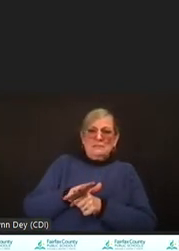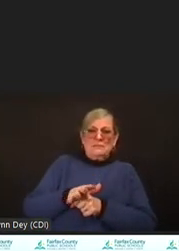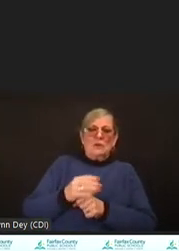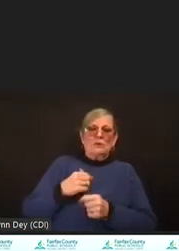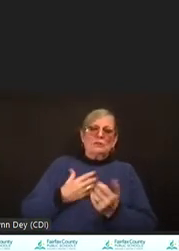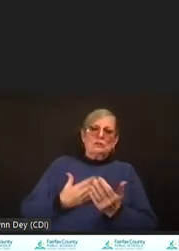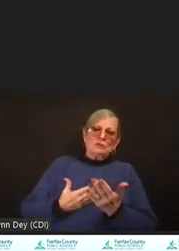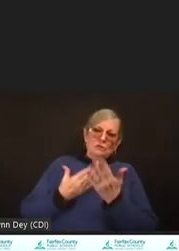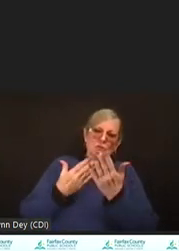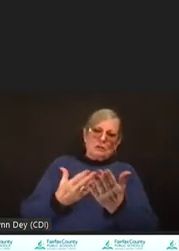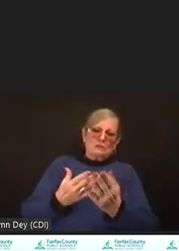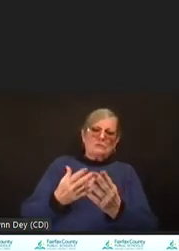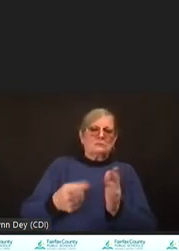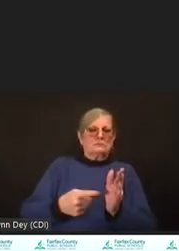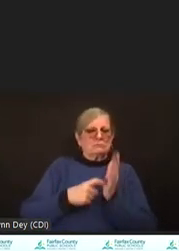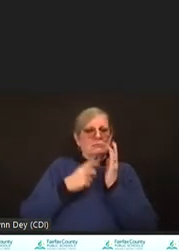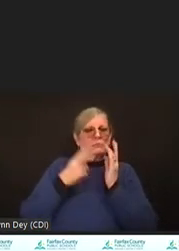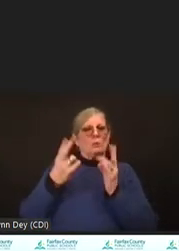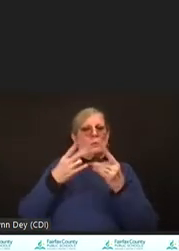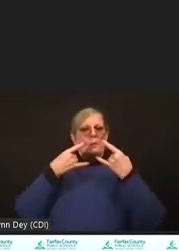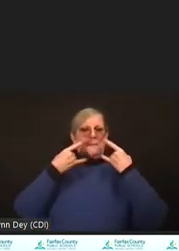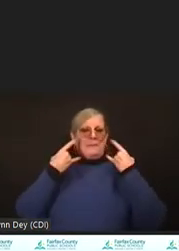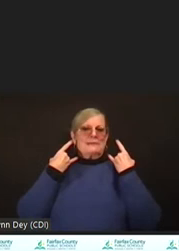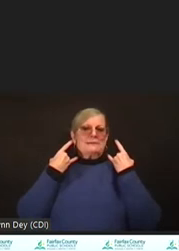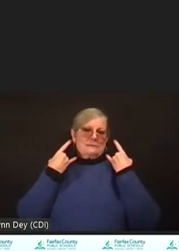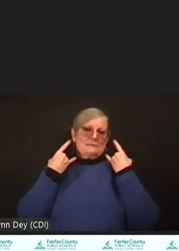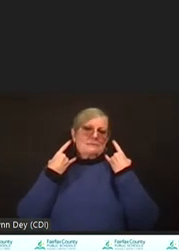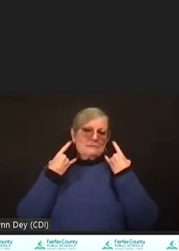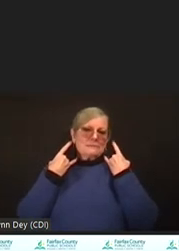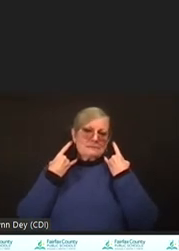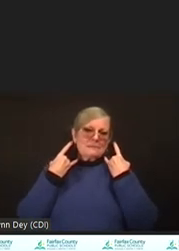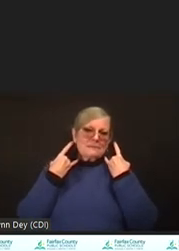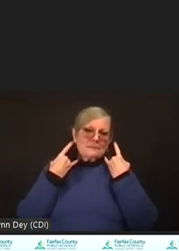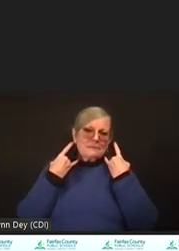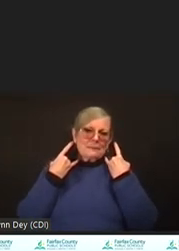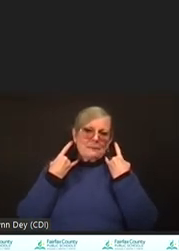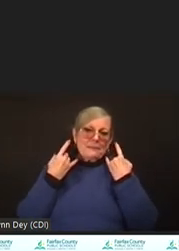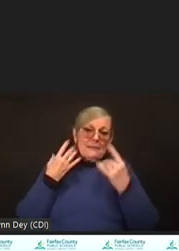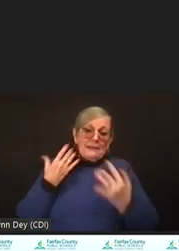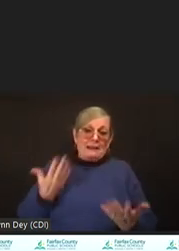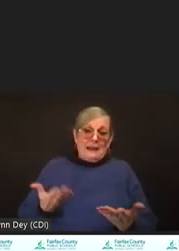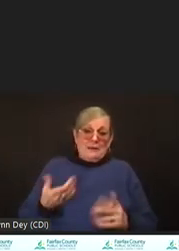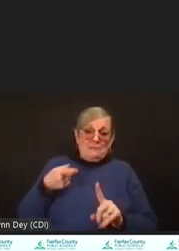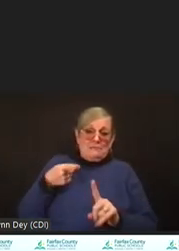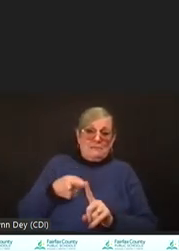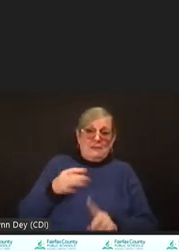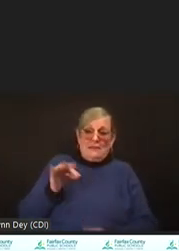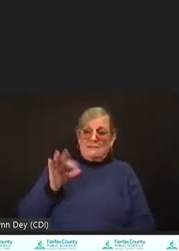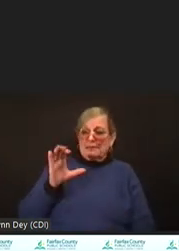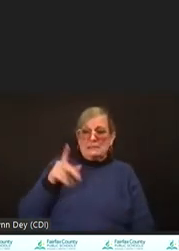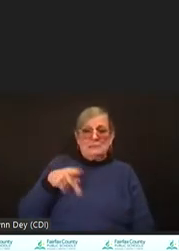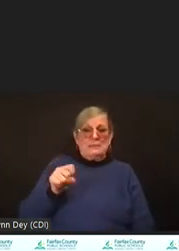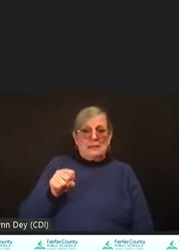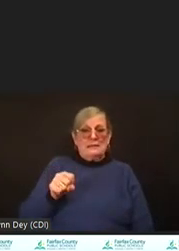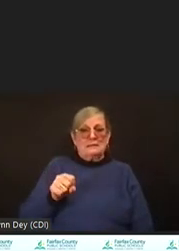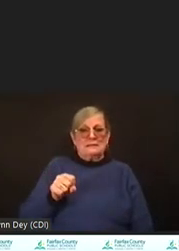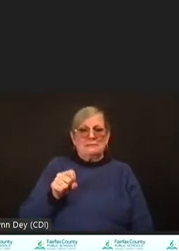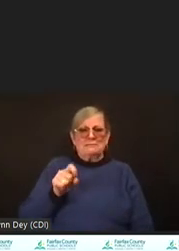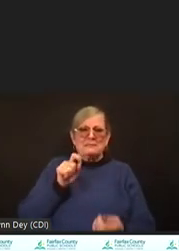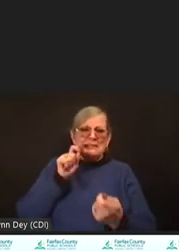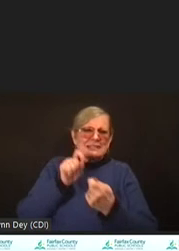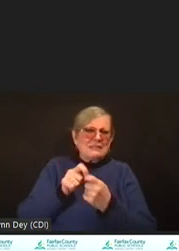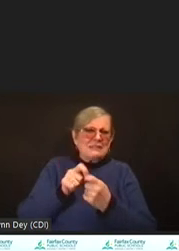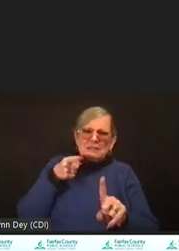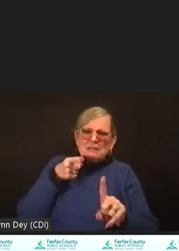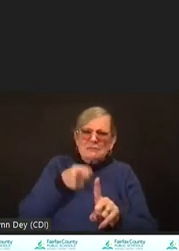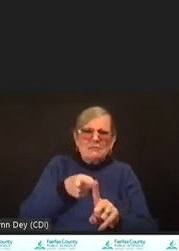to some local things that we've done within FCPS as it relates to mask guidance. So if we move on to the next slide, we'll look very